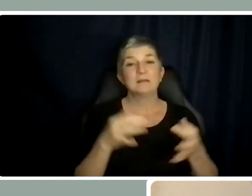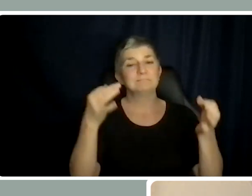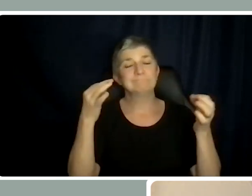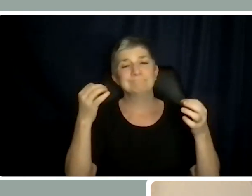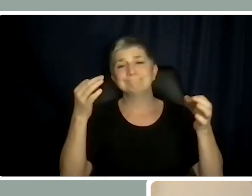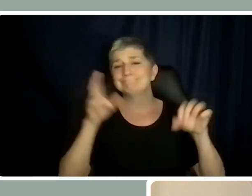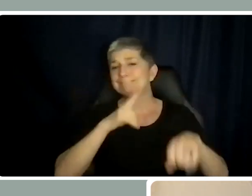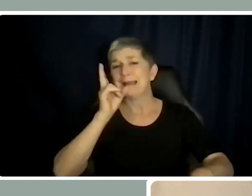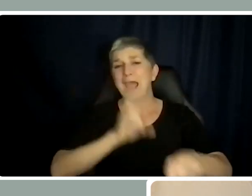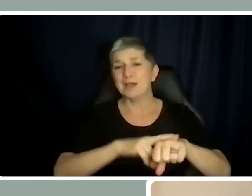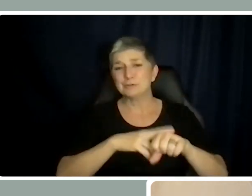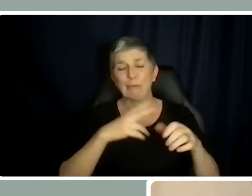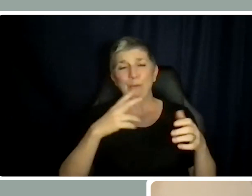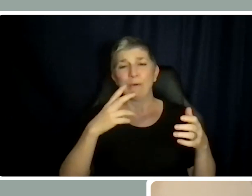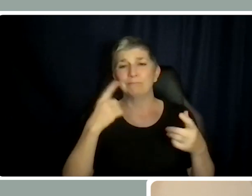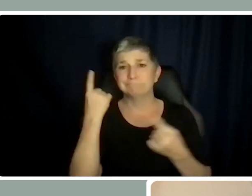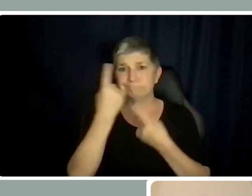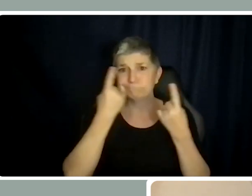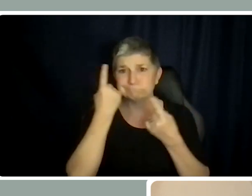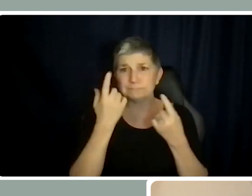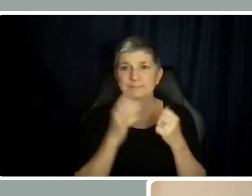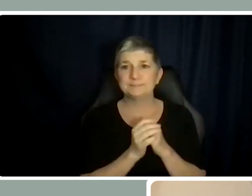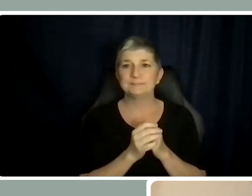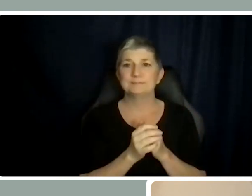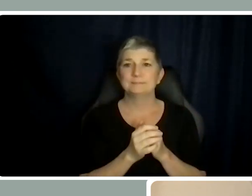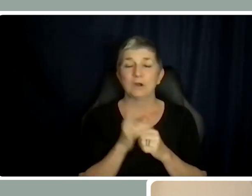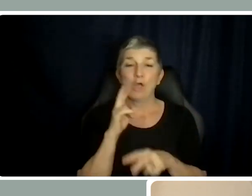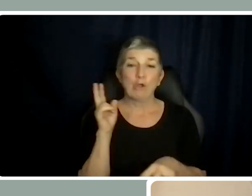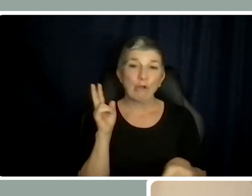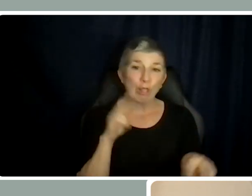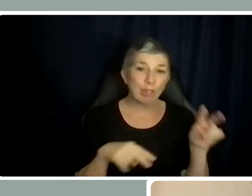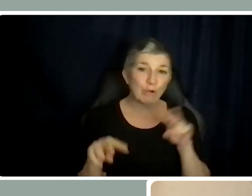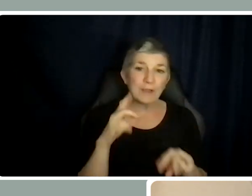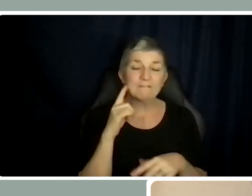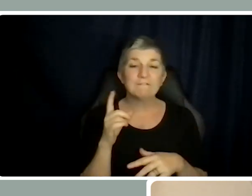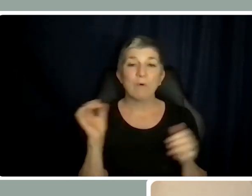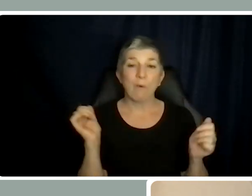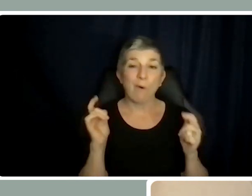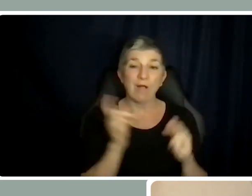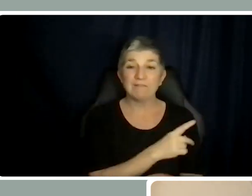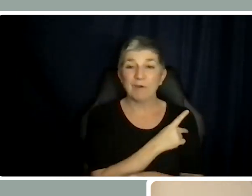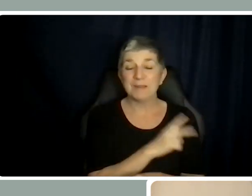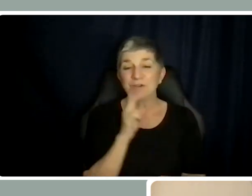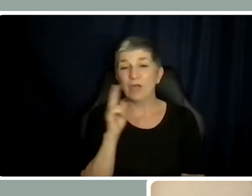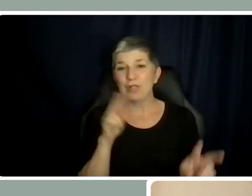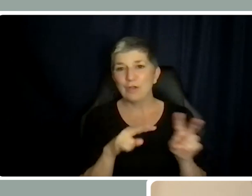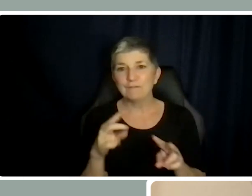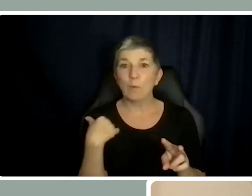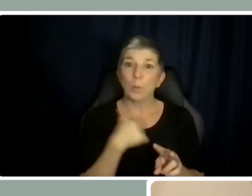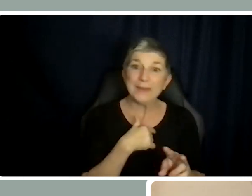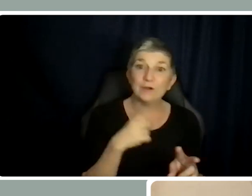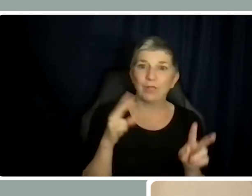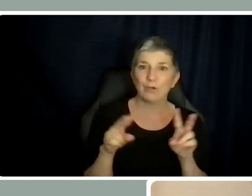positively natural thing to wonder. You're basically looking for, all of our patients we're looking